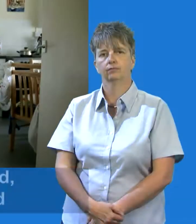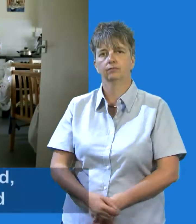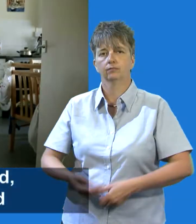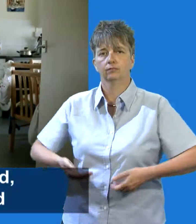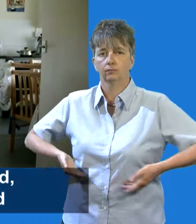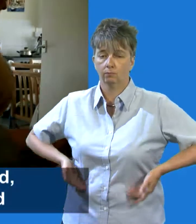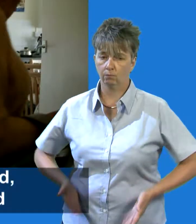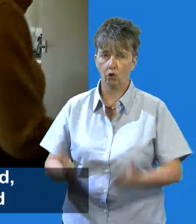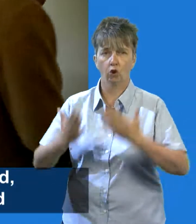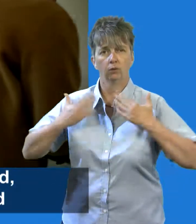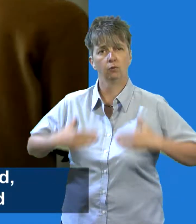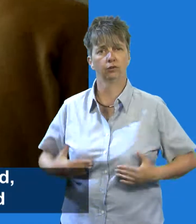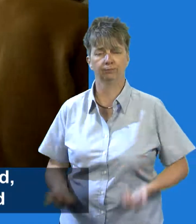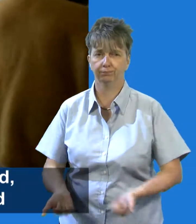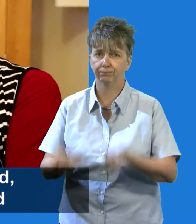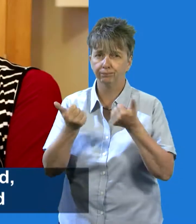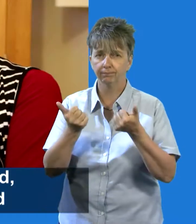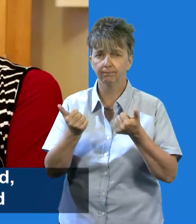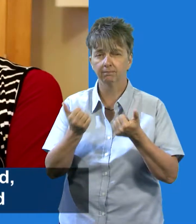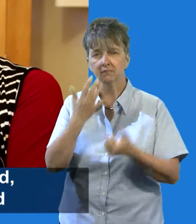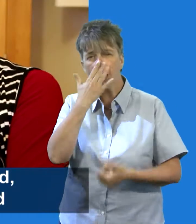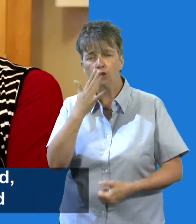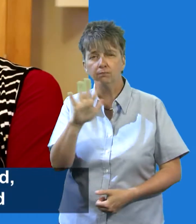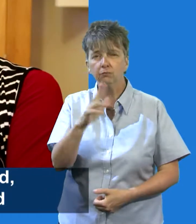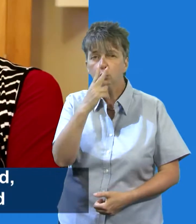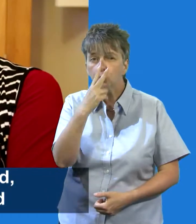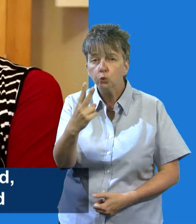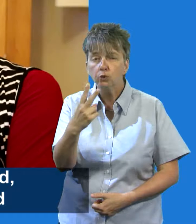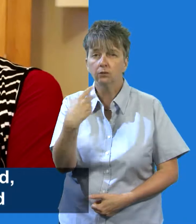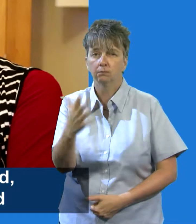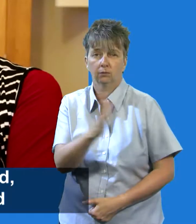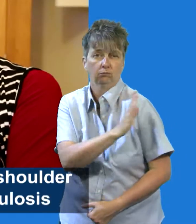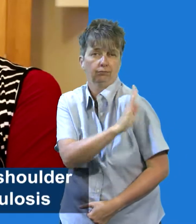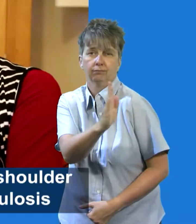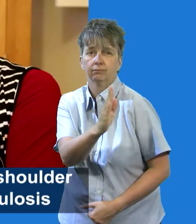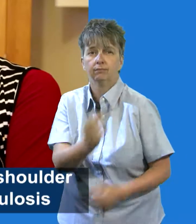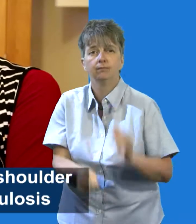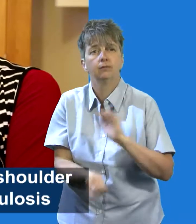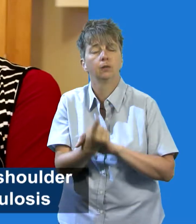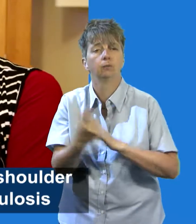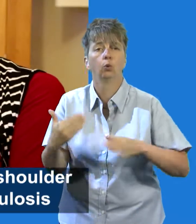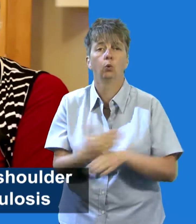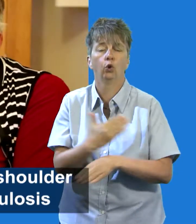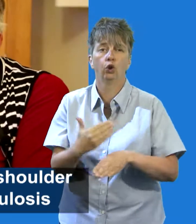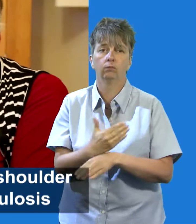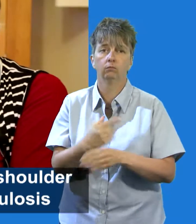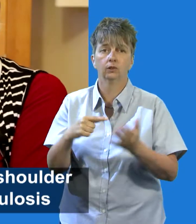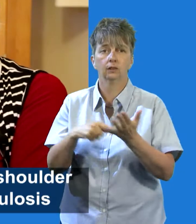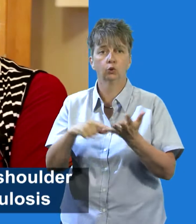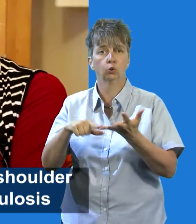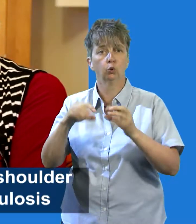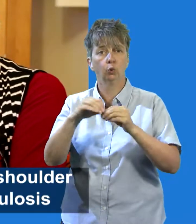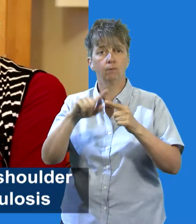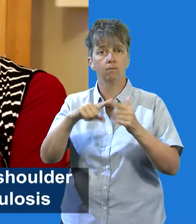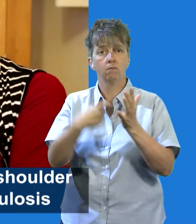I was born perfectly formed. I reached the age of 2, and by accident I had a